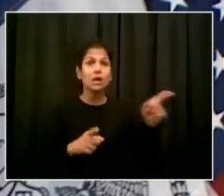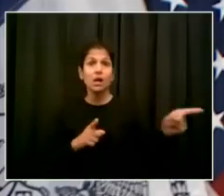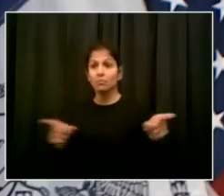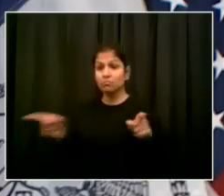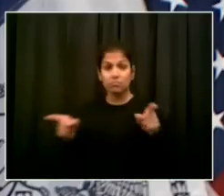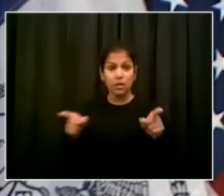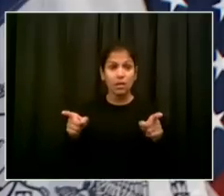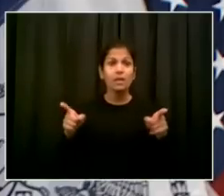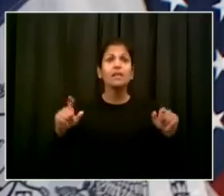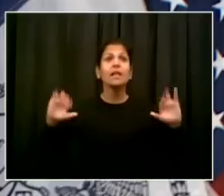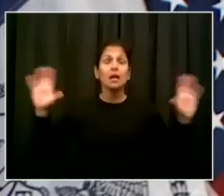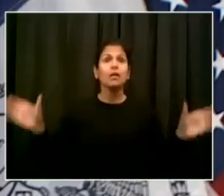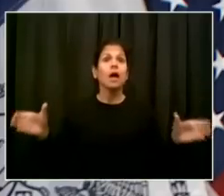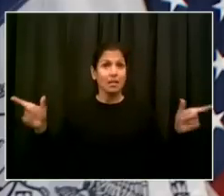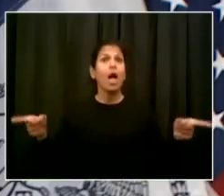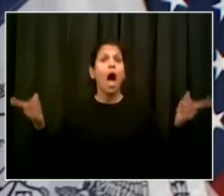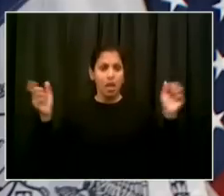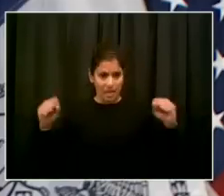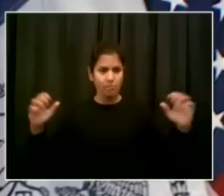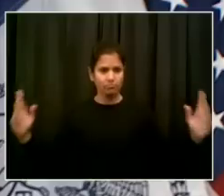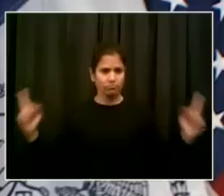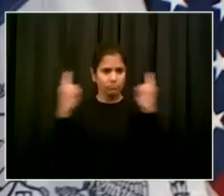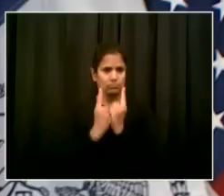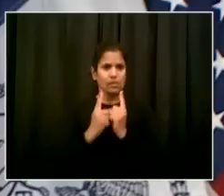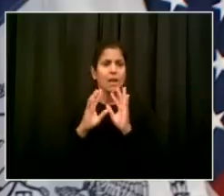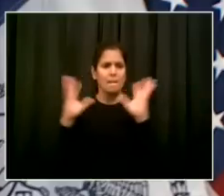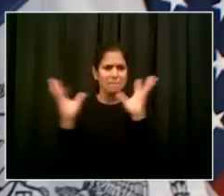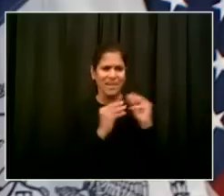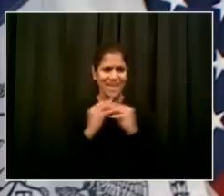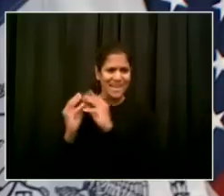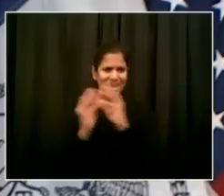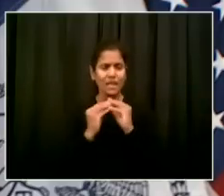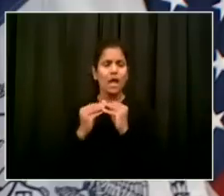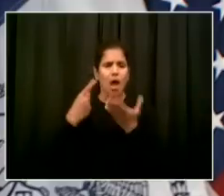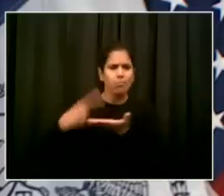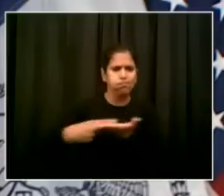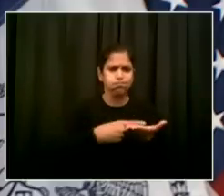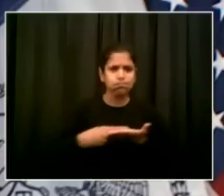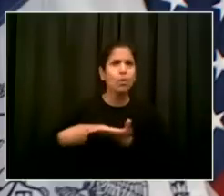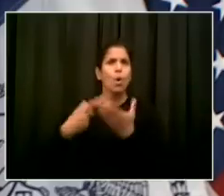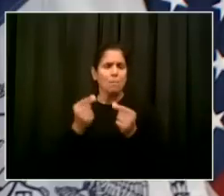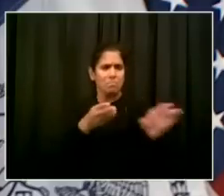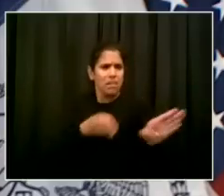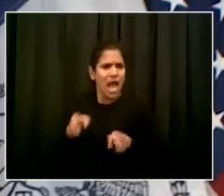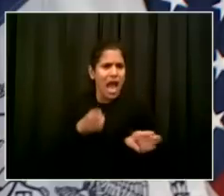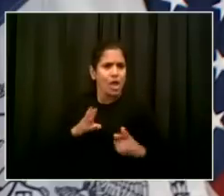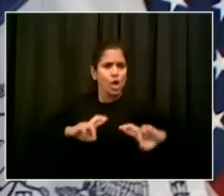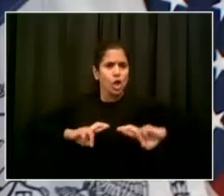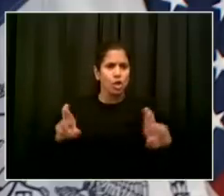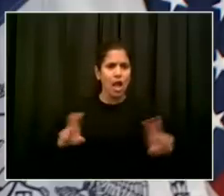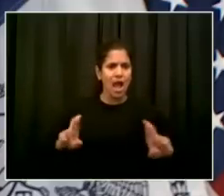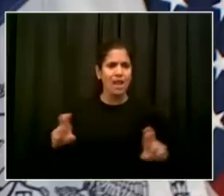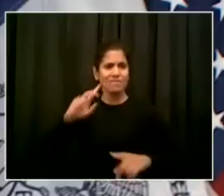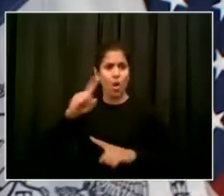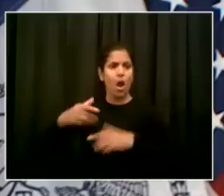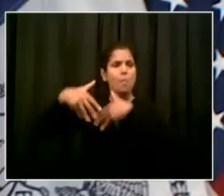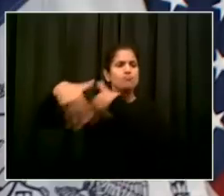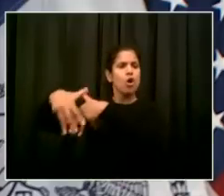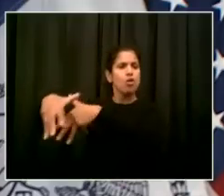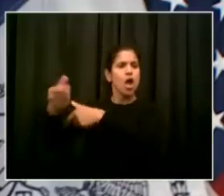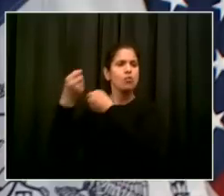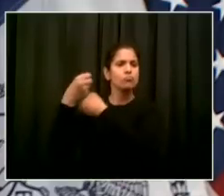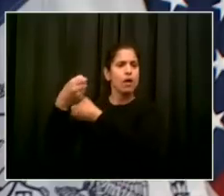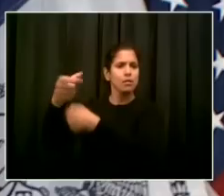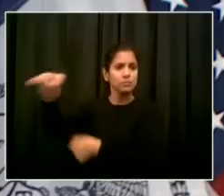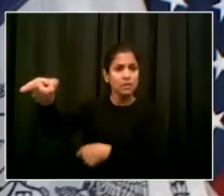publicly today so everyone knows exactly what will happen. We must have consistency in our approach to these